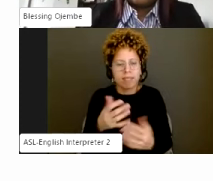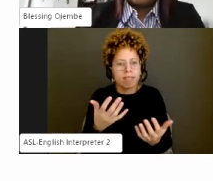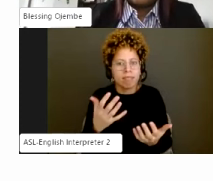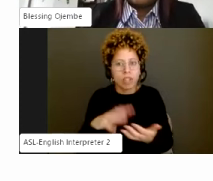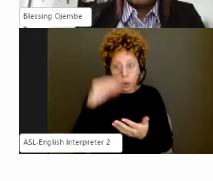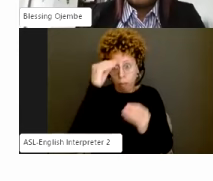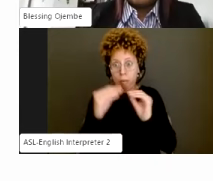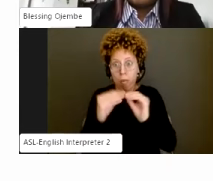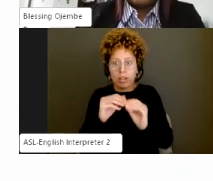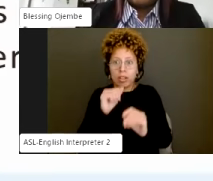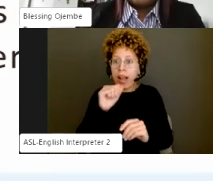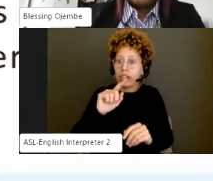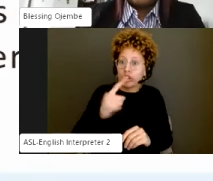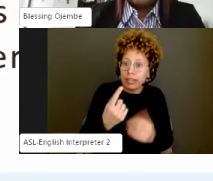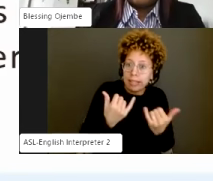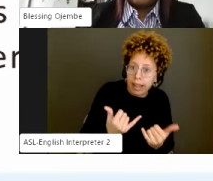today.